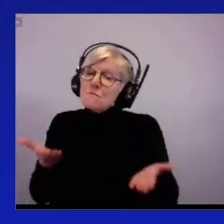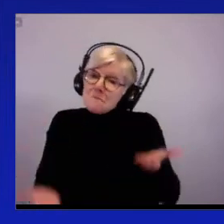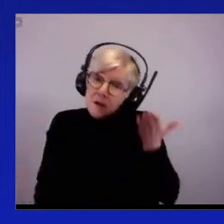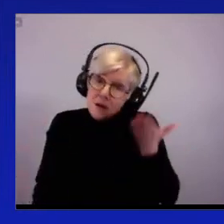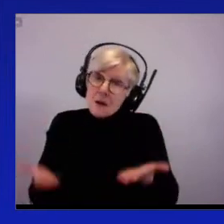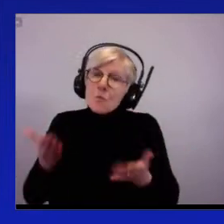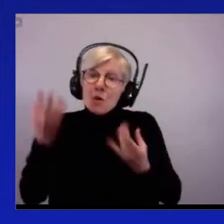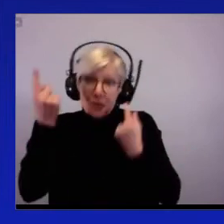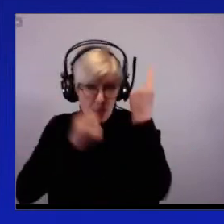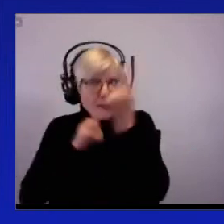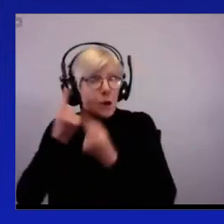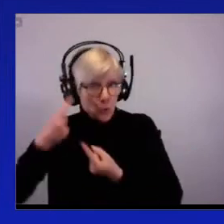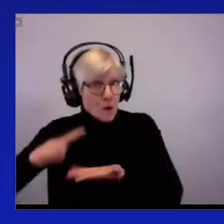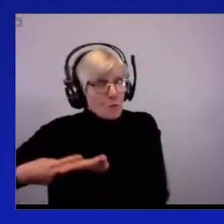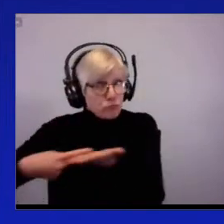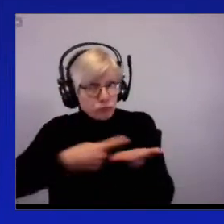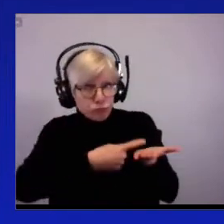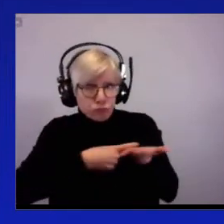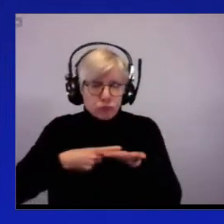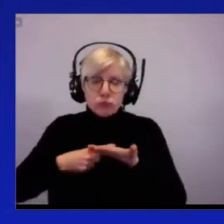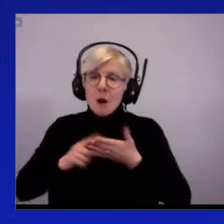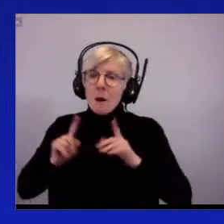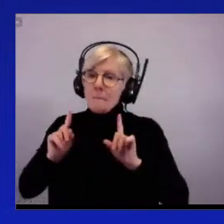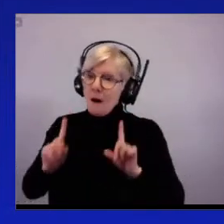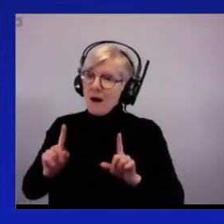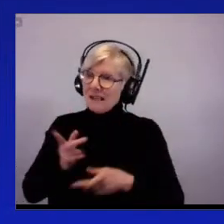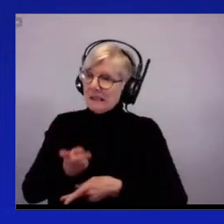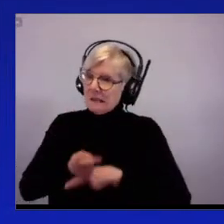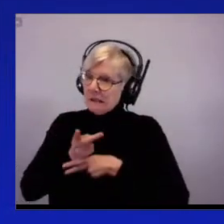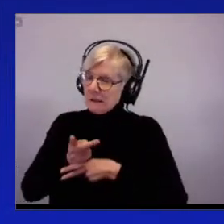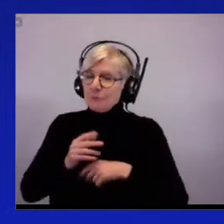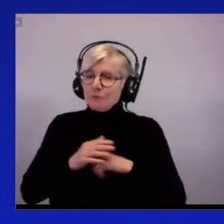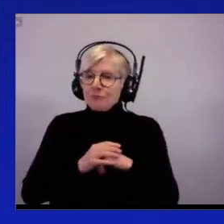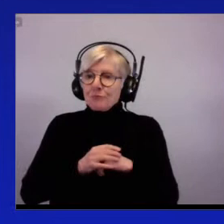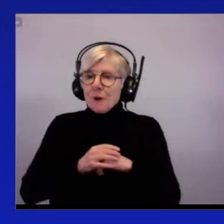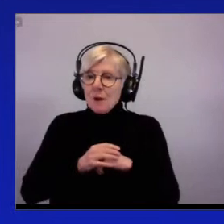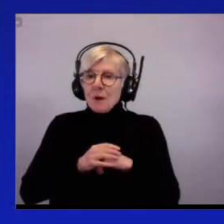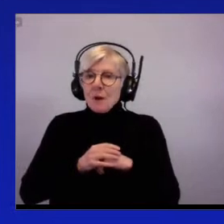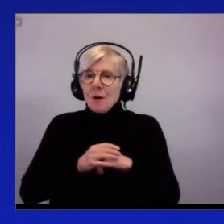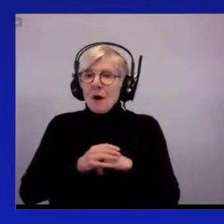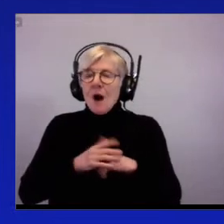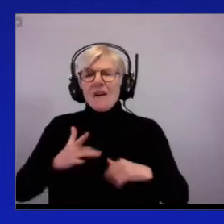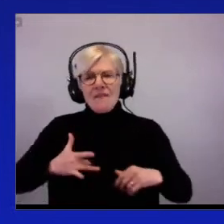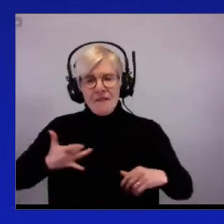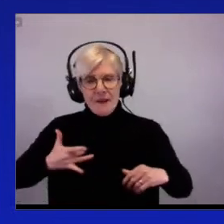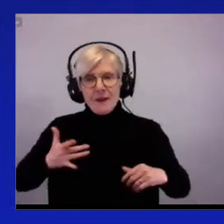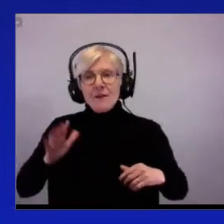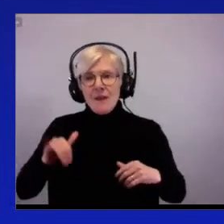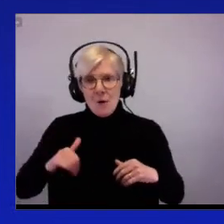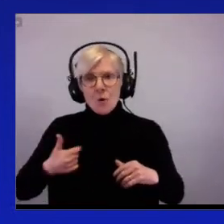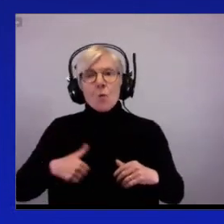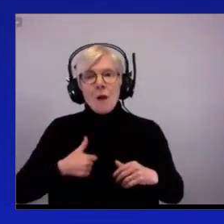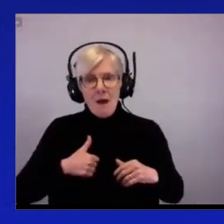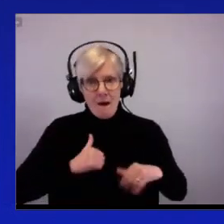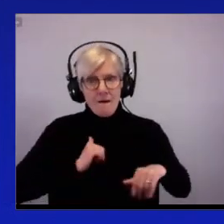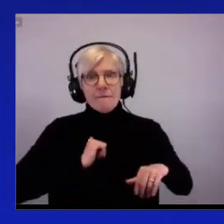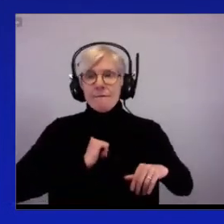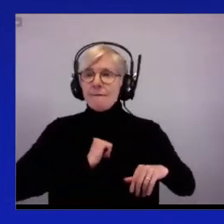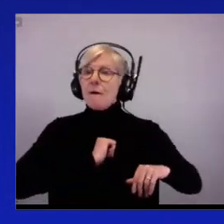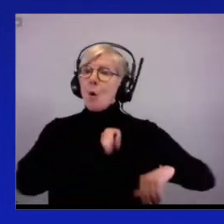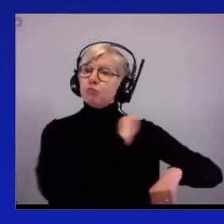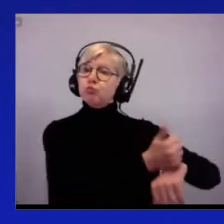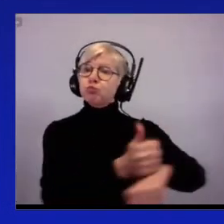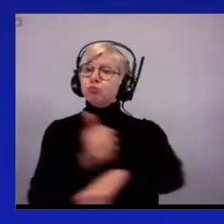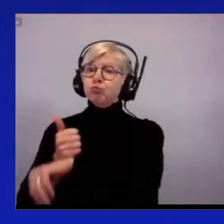caution, like we have currently, I believe we're going to have much more capacity than we will ever have vaccine as far as the rollout is